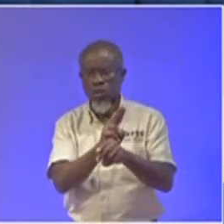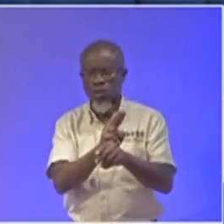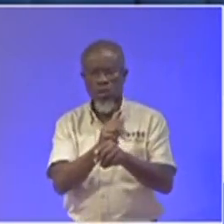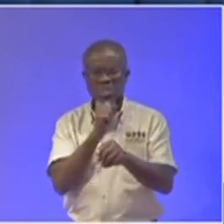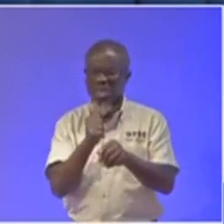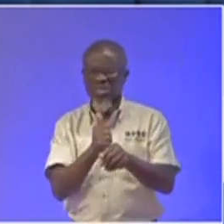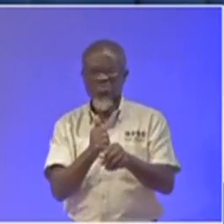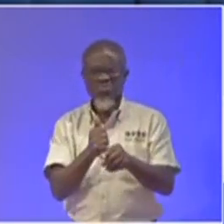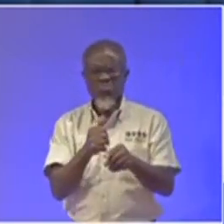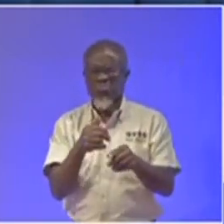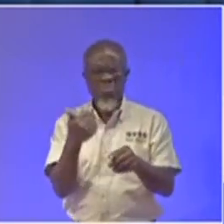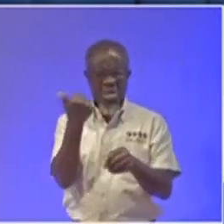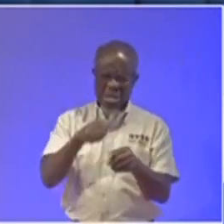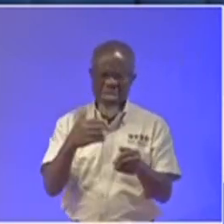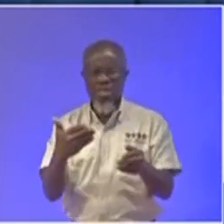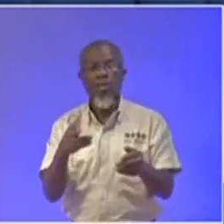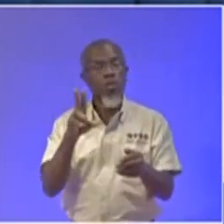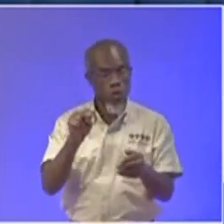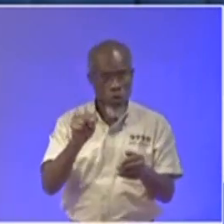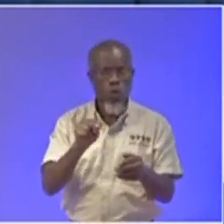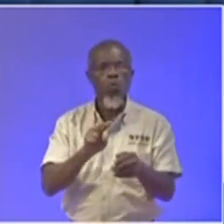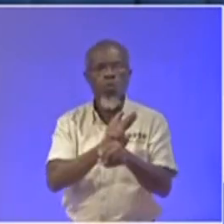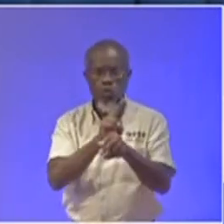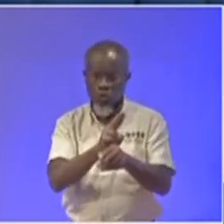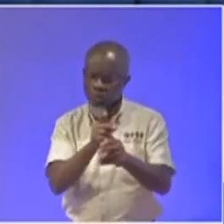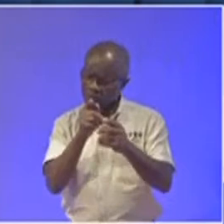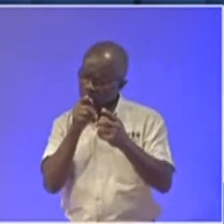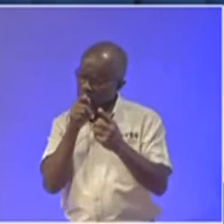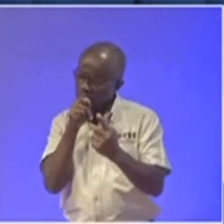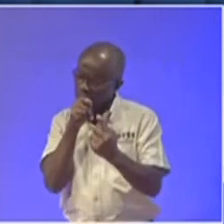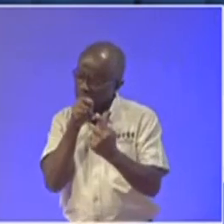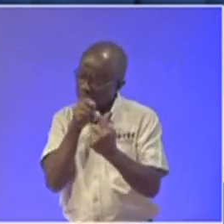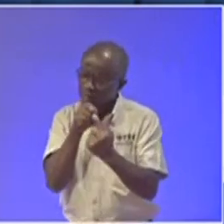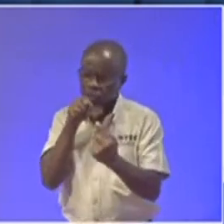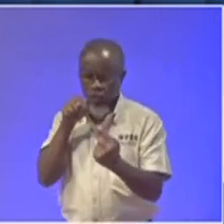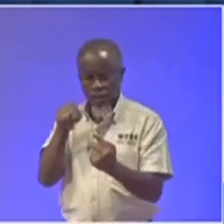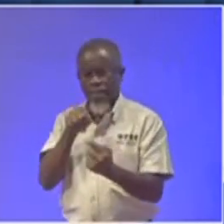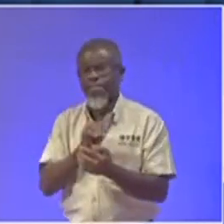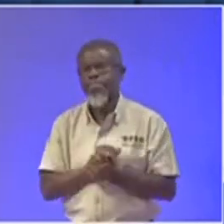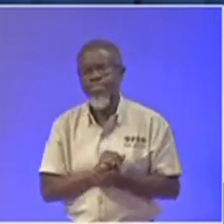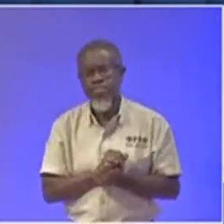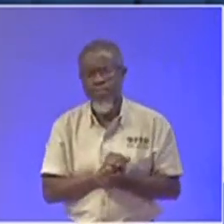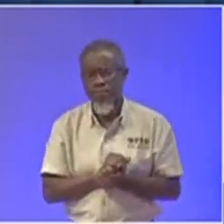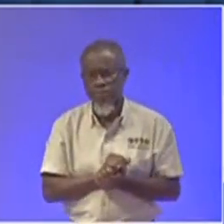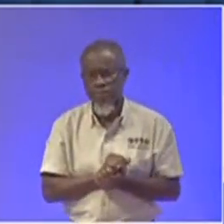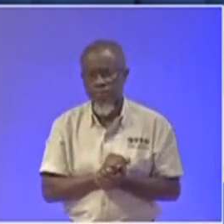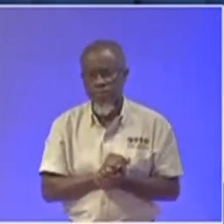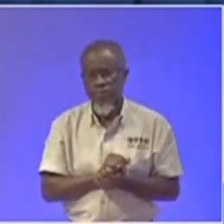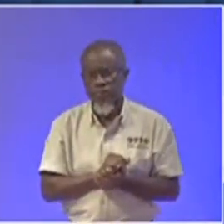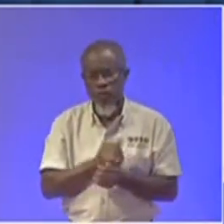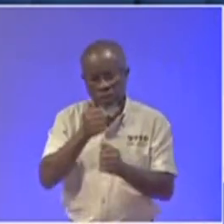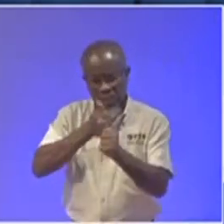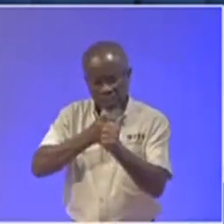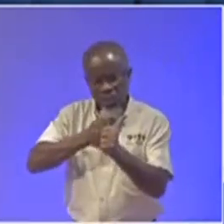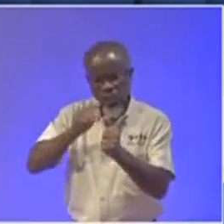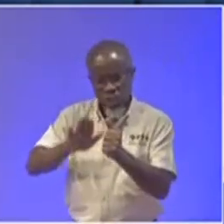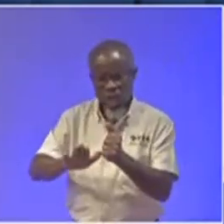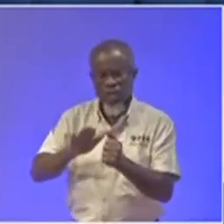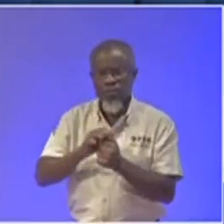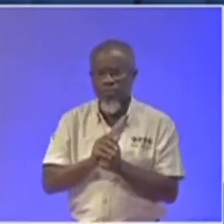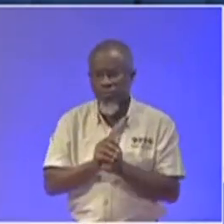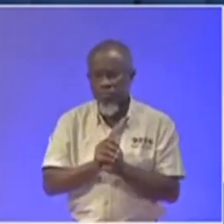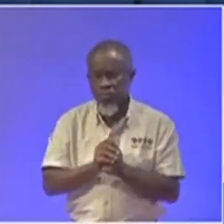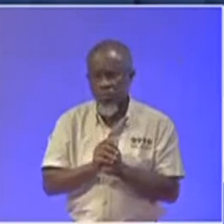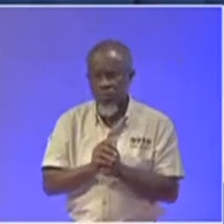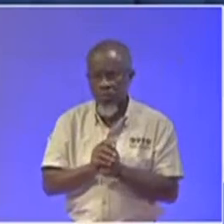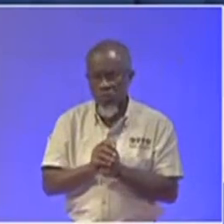day, something of the wisp. I'm not remembering it now. Will of the wisp. That you're not sure if you're going to actually reach this goal. Is